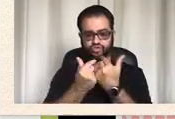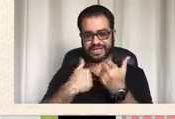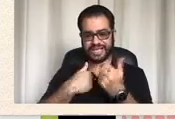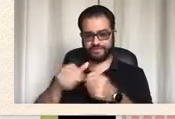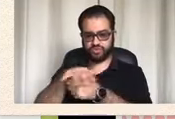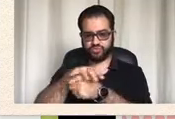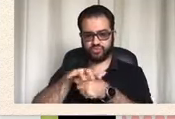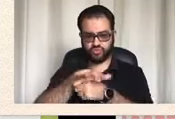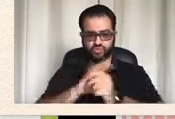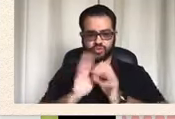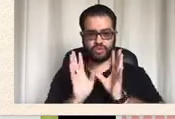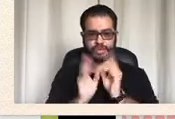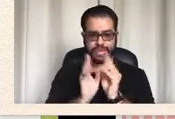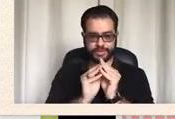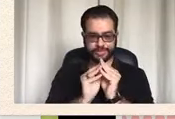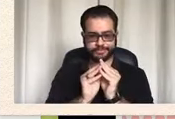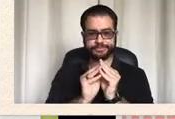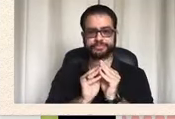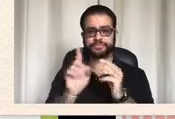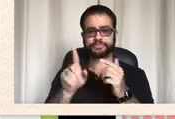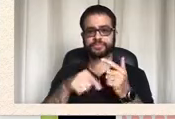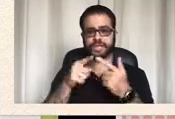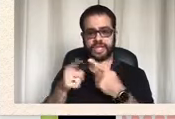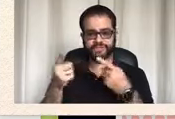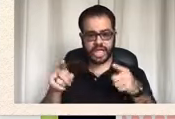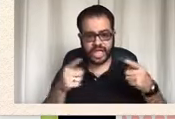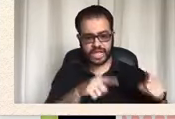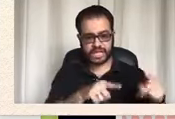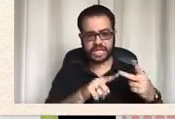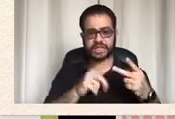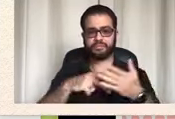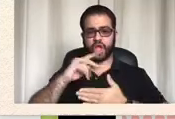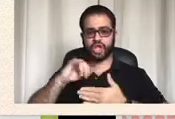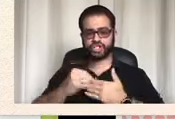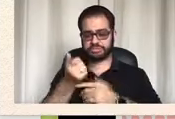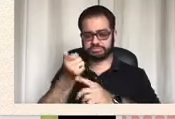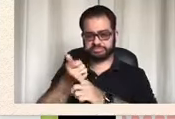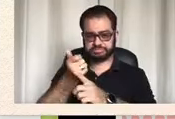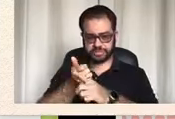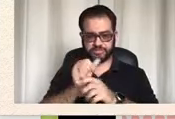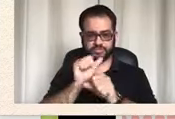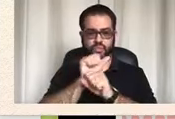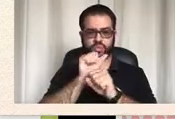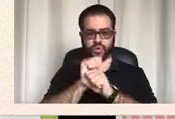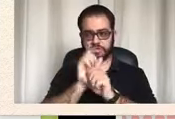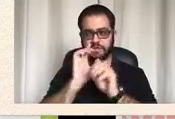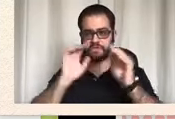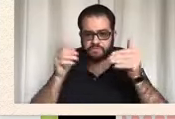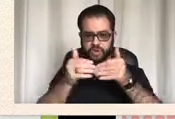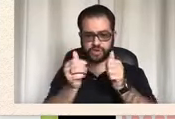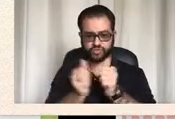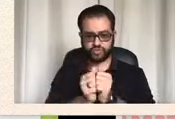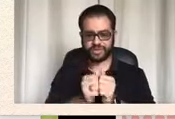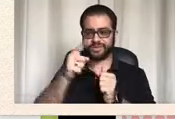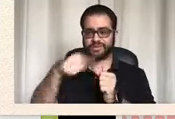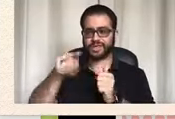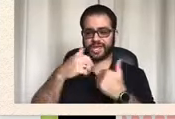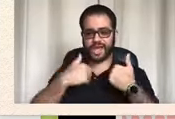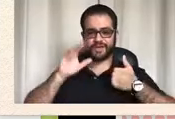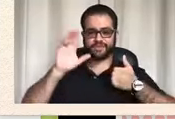and events and projects that they work on, and they have their own officers, and